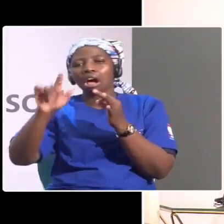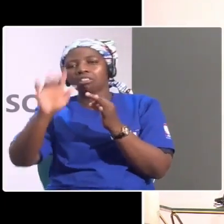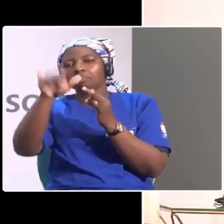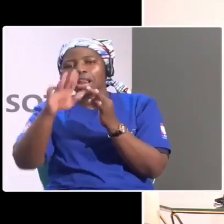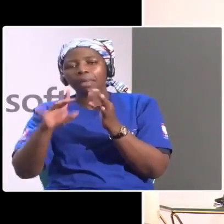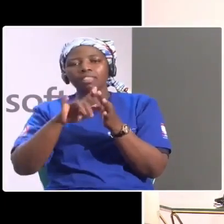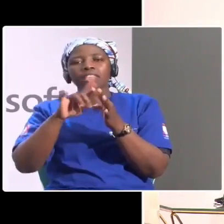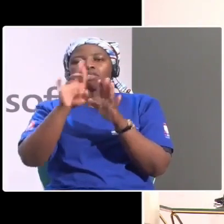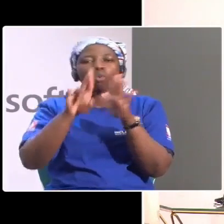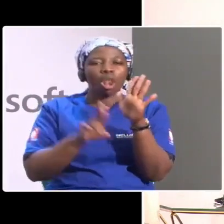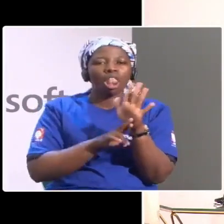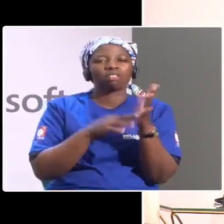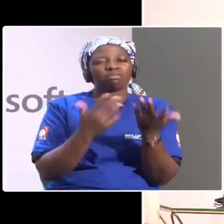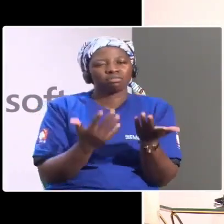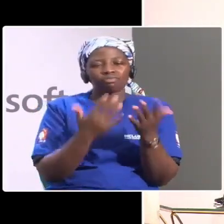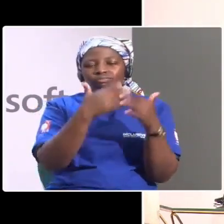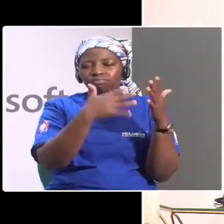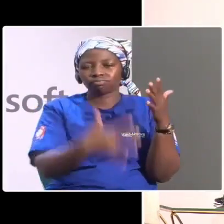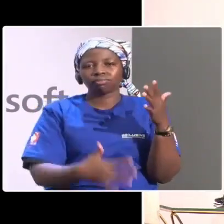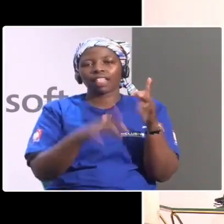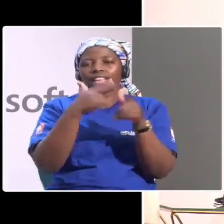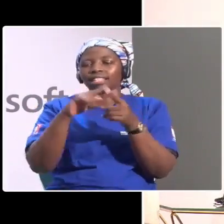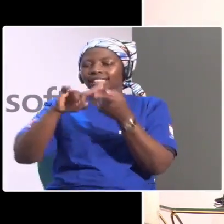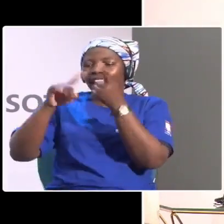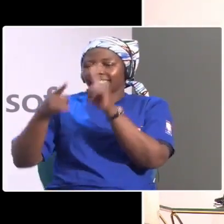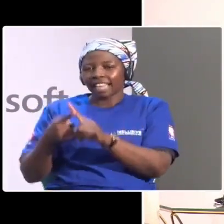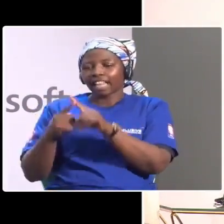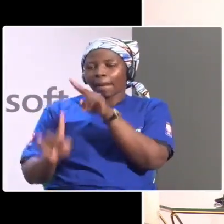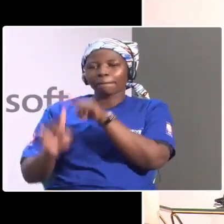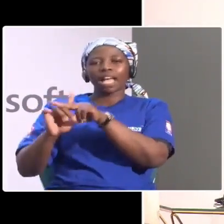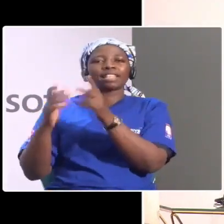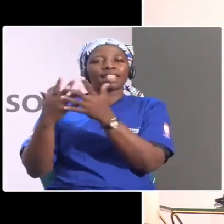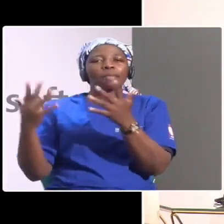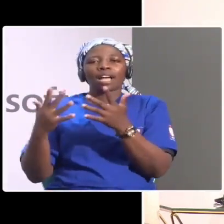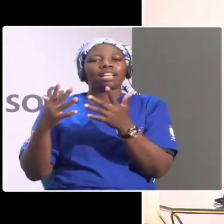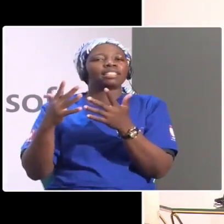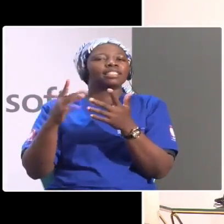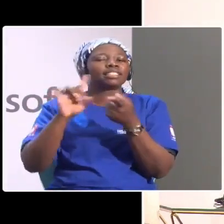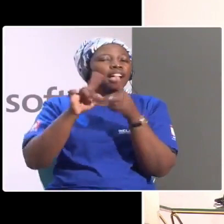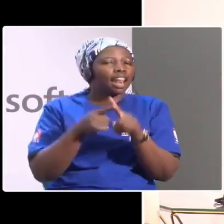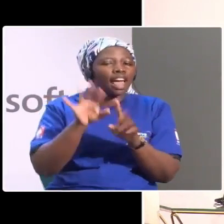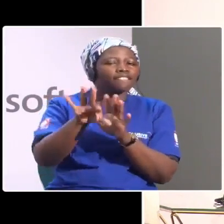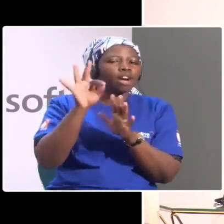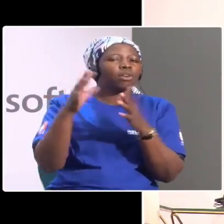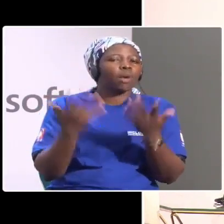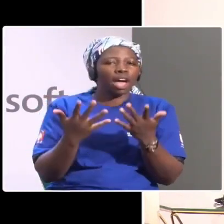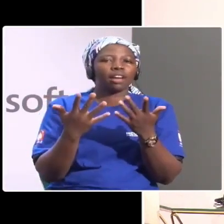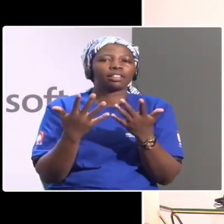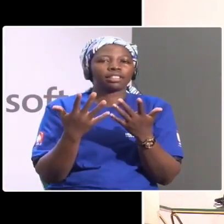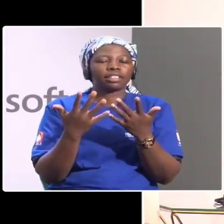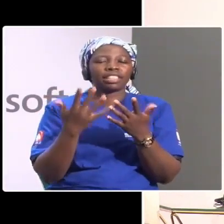regulations, and so forth. And standards find their way somewhere. Standards are found at the